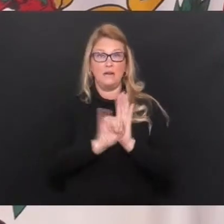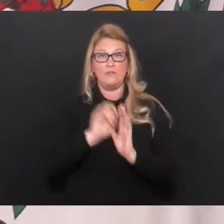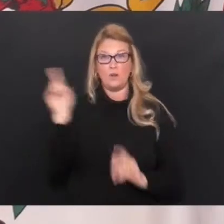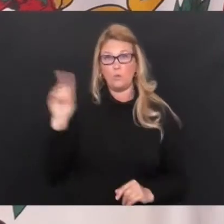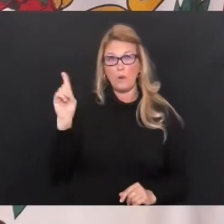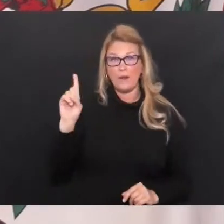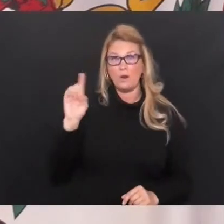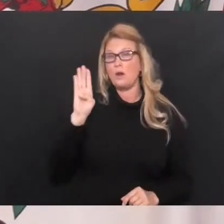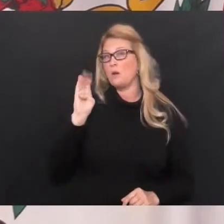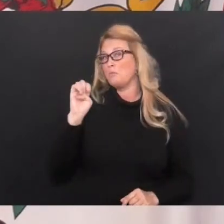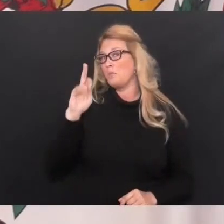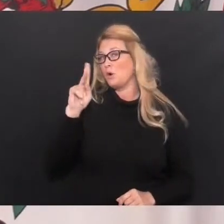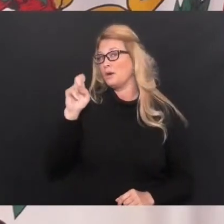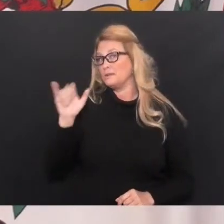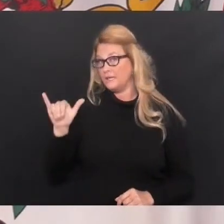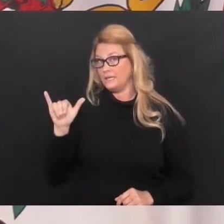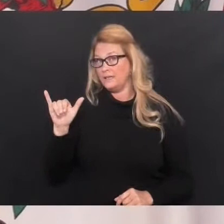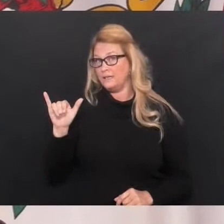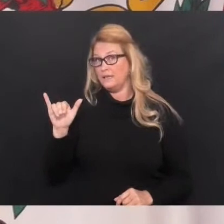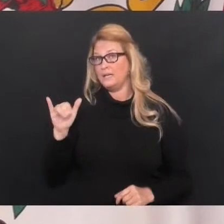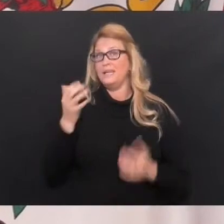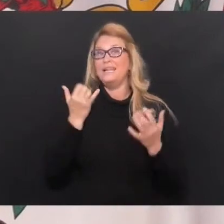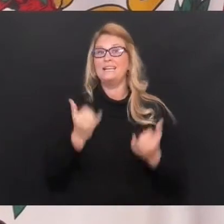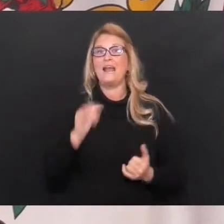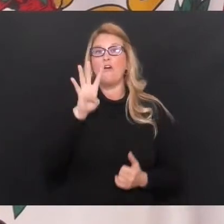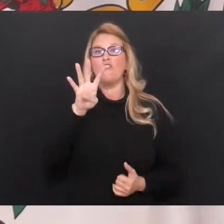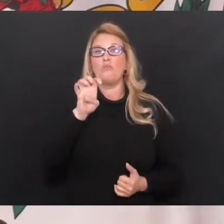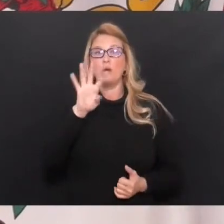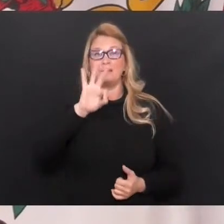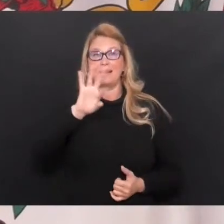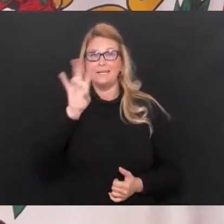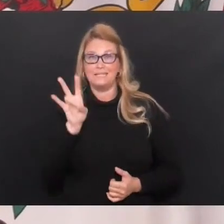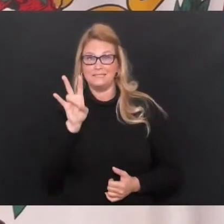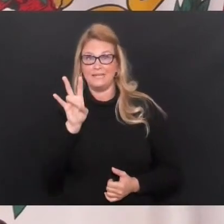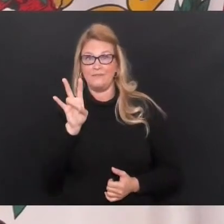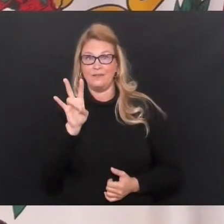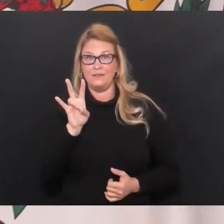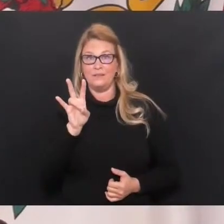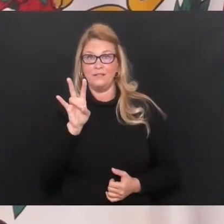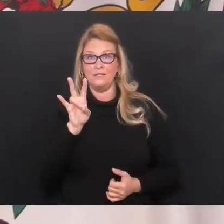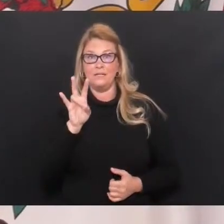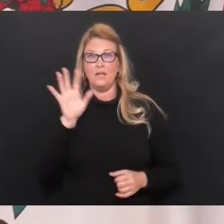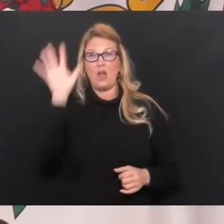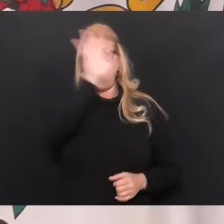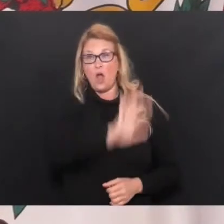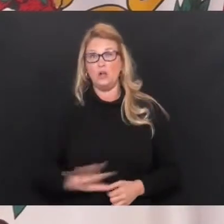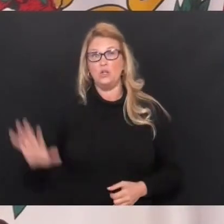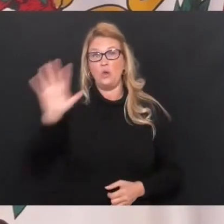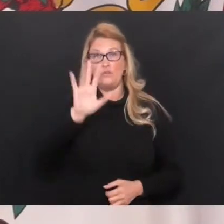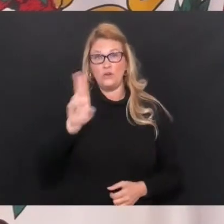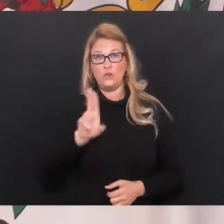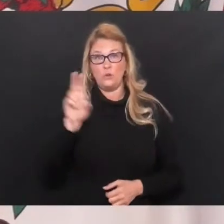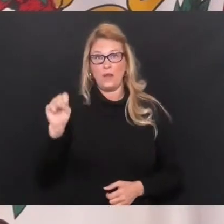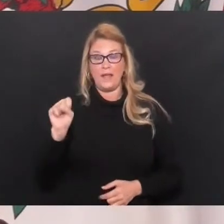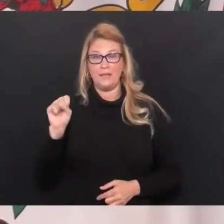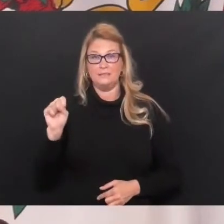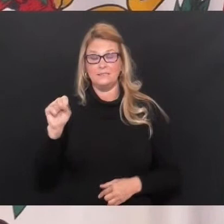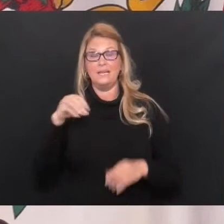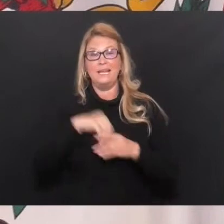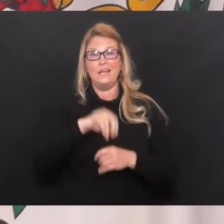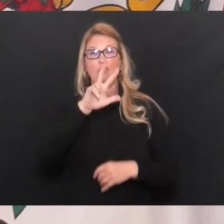Berkeley County. There are currently 497 cases in the United States in 31